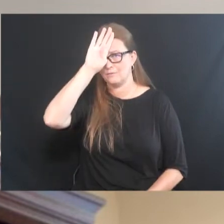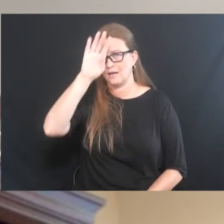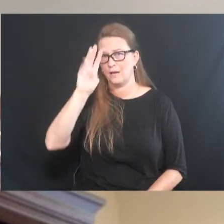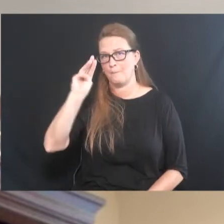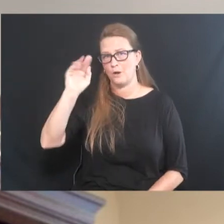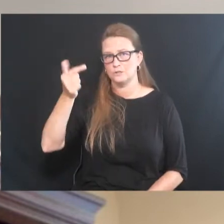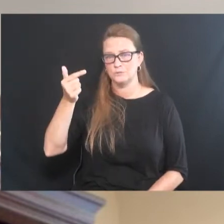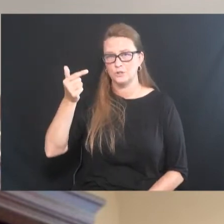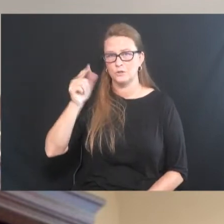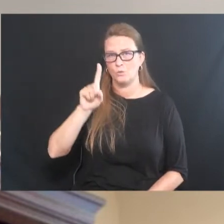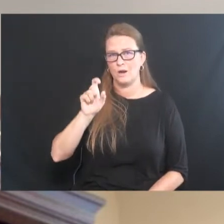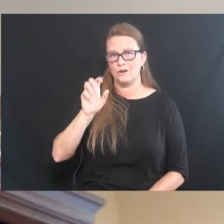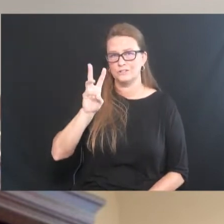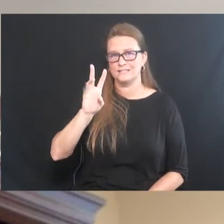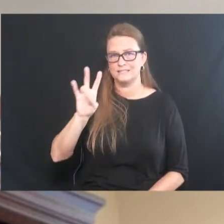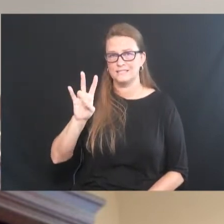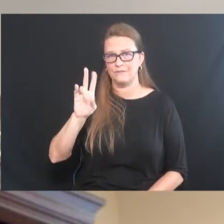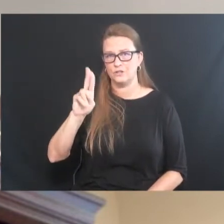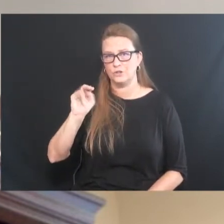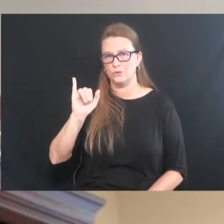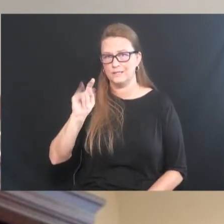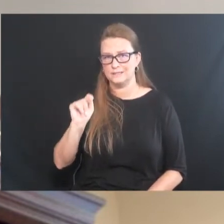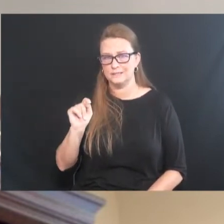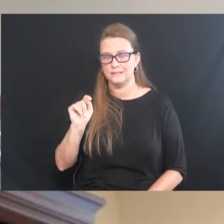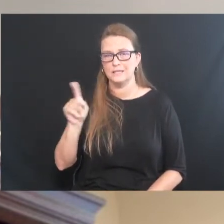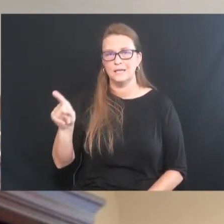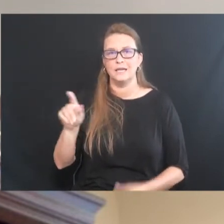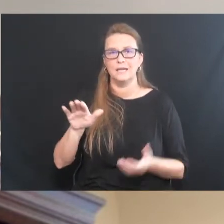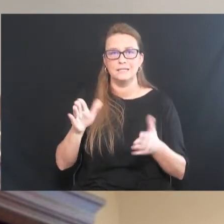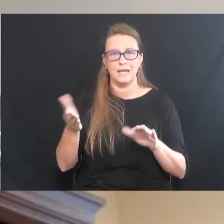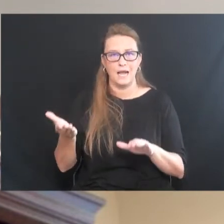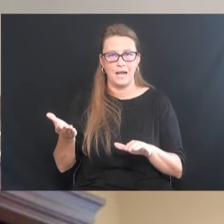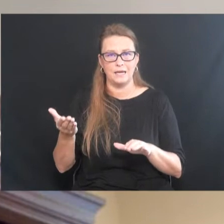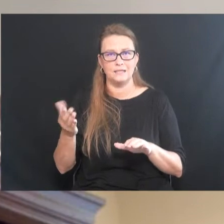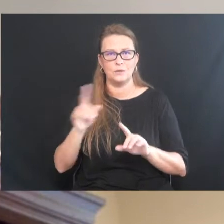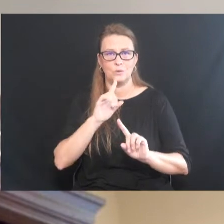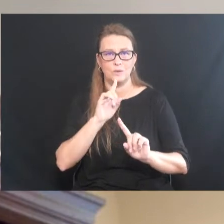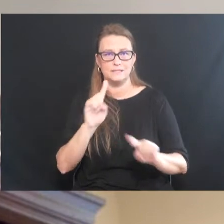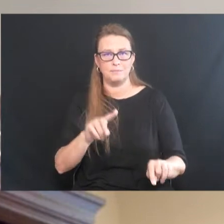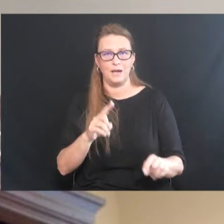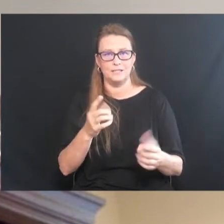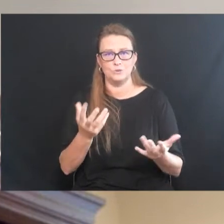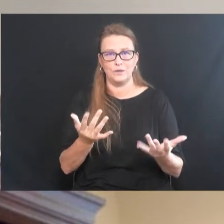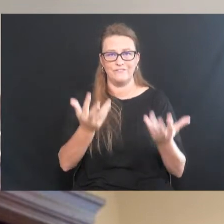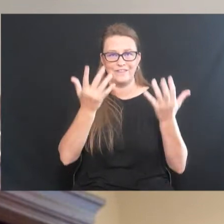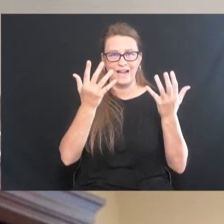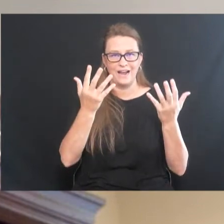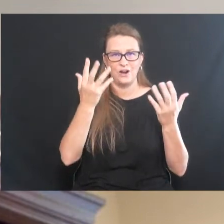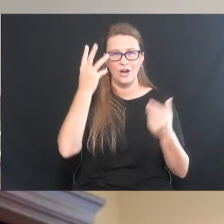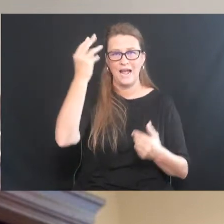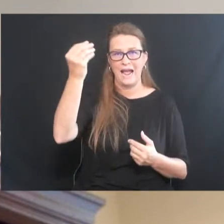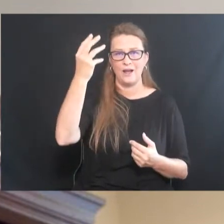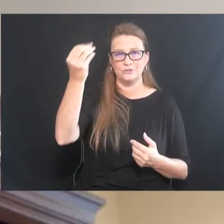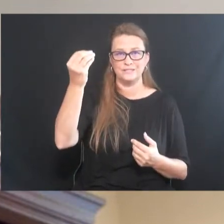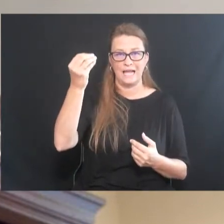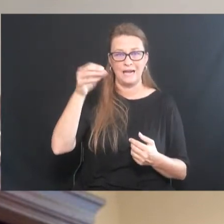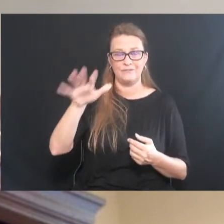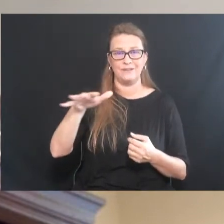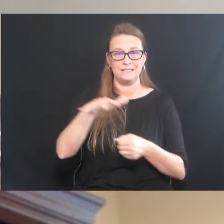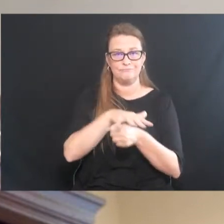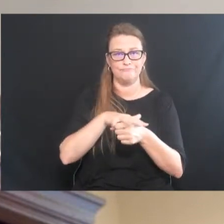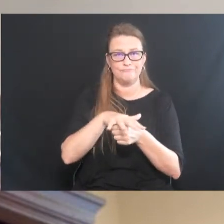Martinsburg 167th Unit, who lost his life responding to a fire outside of the base in support